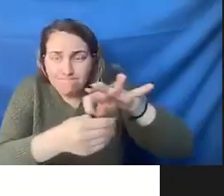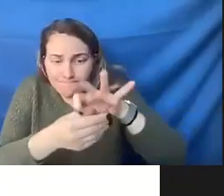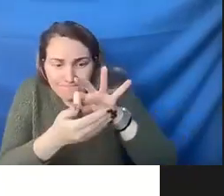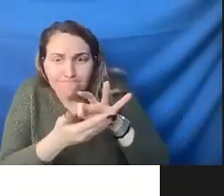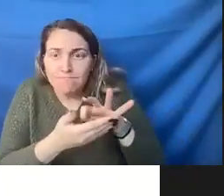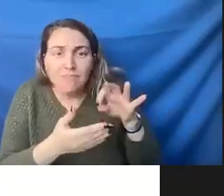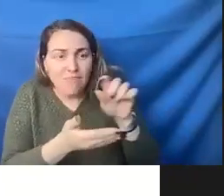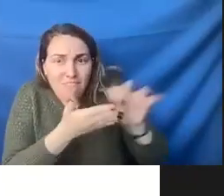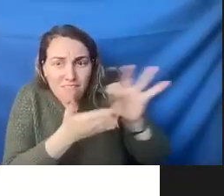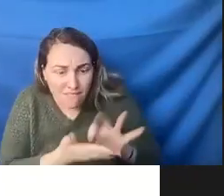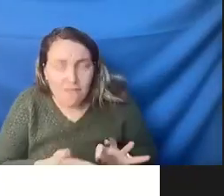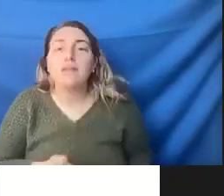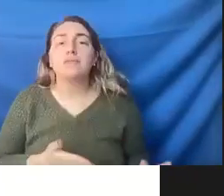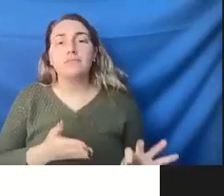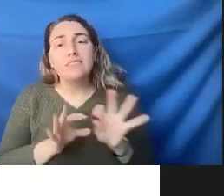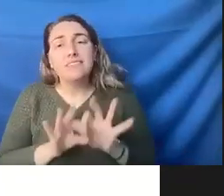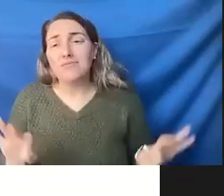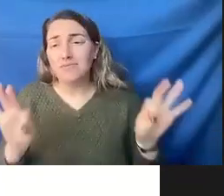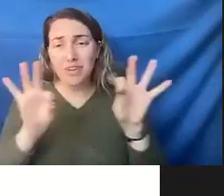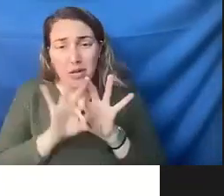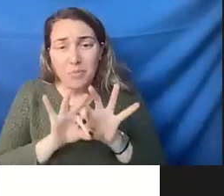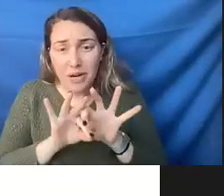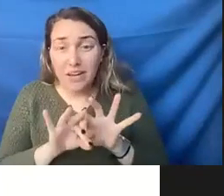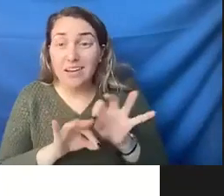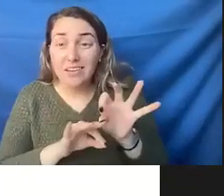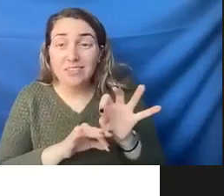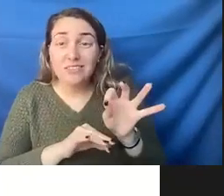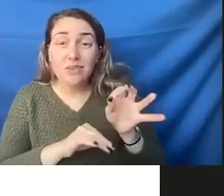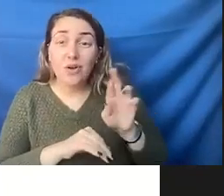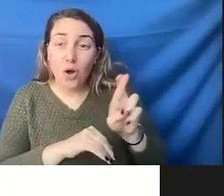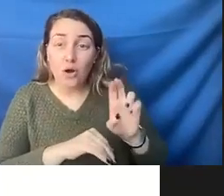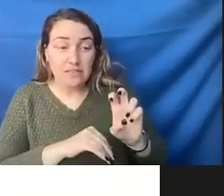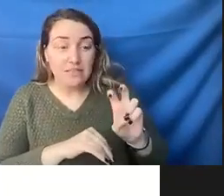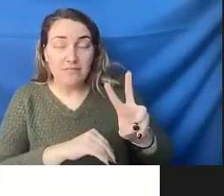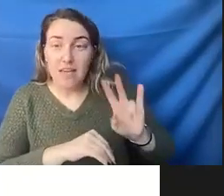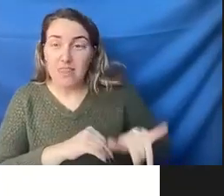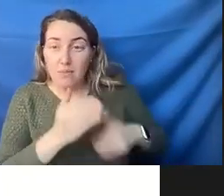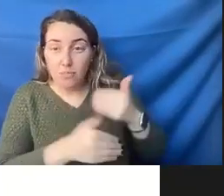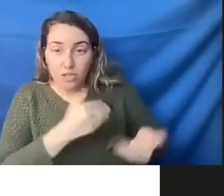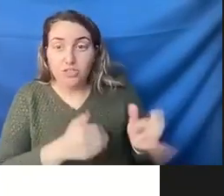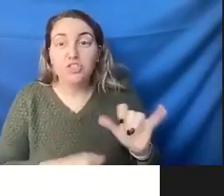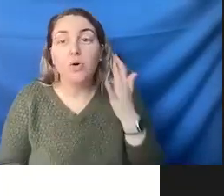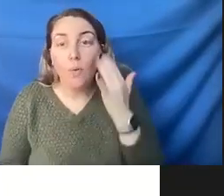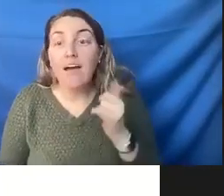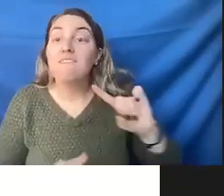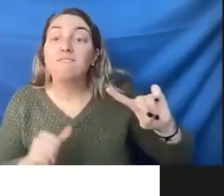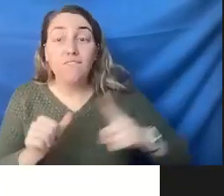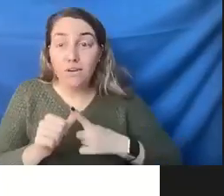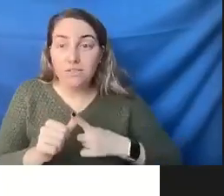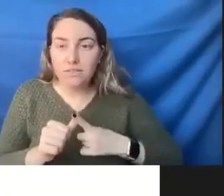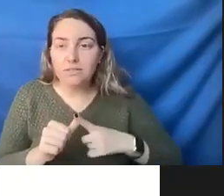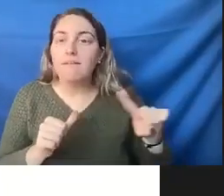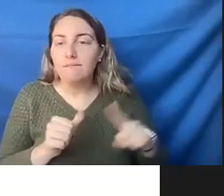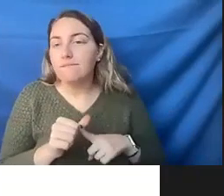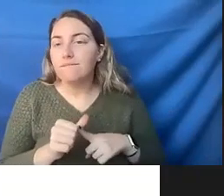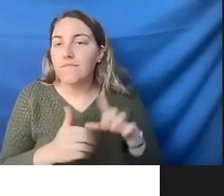count all of those ballots. And it's really important for the ranked choice voting process too, because you need all first choice votes to be tabulated before you